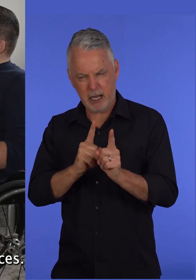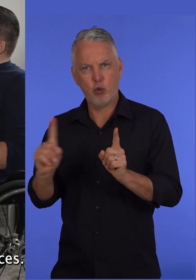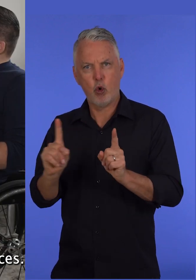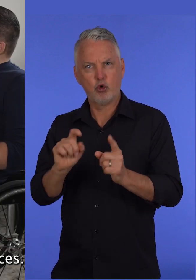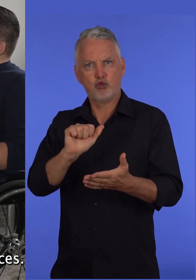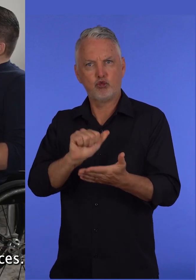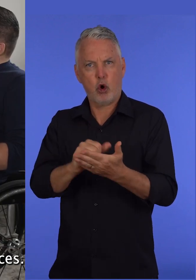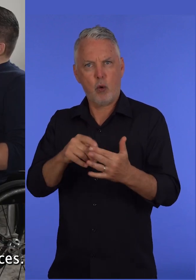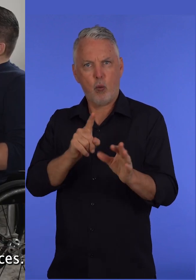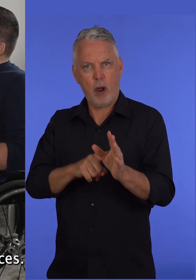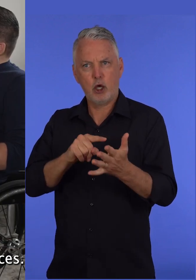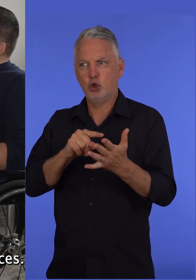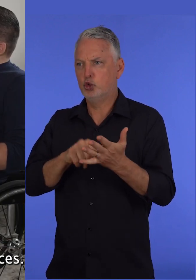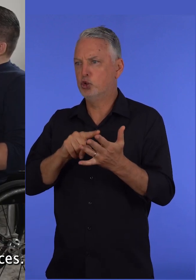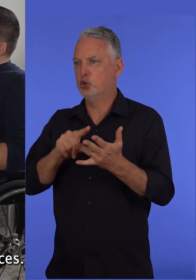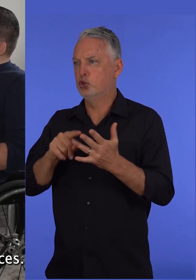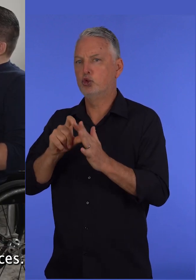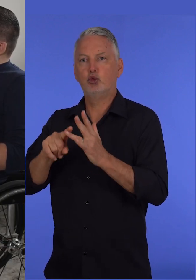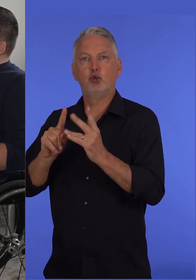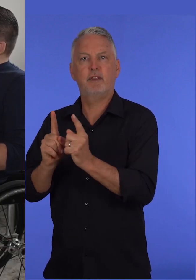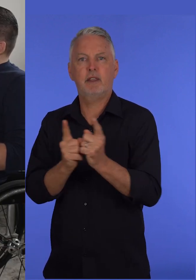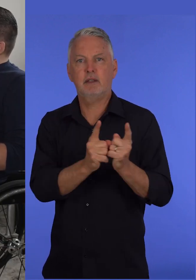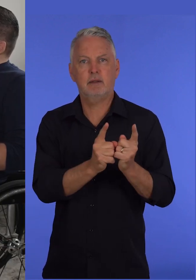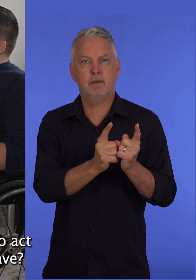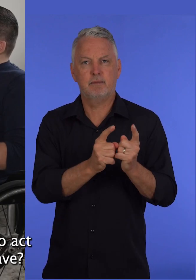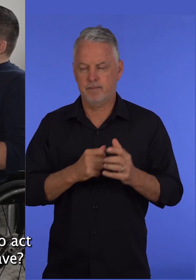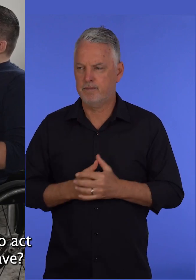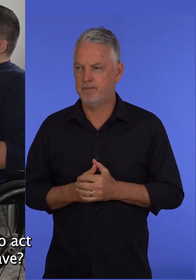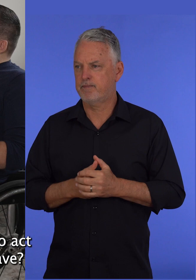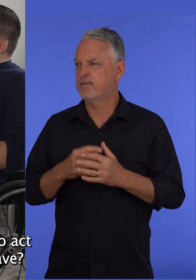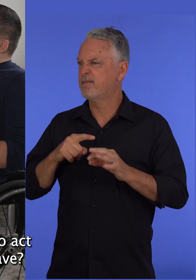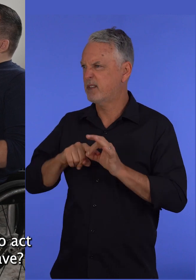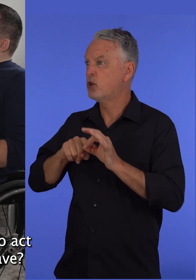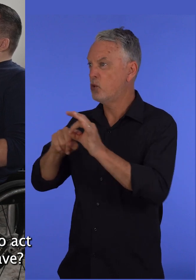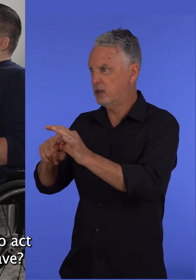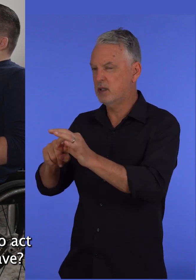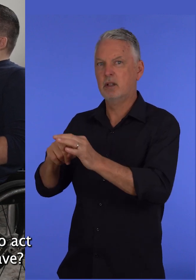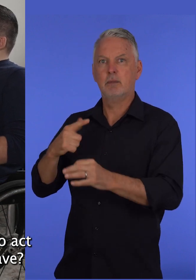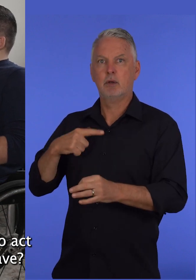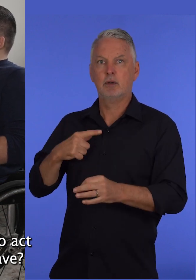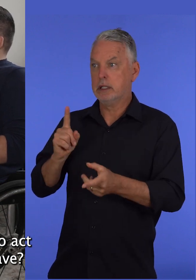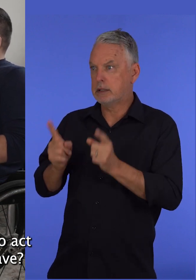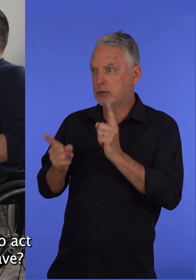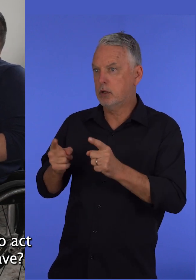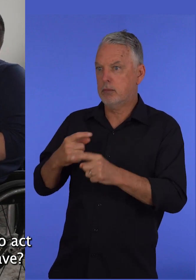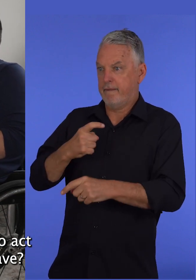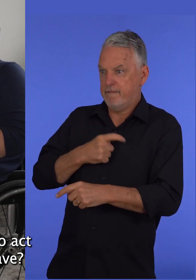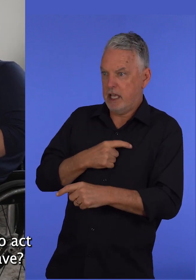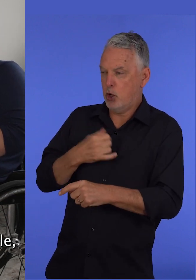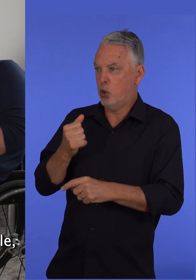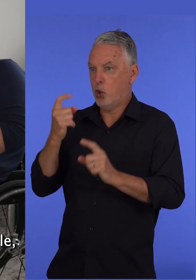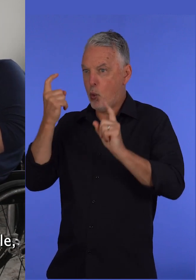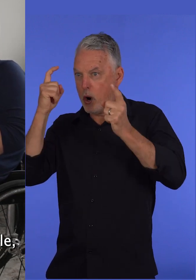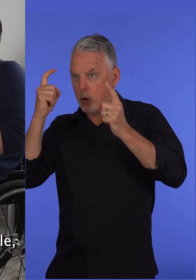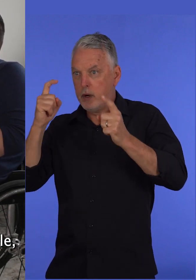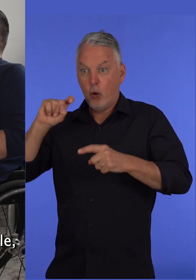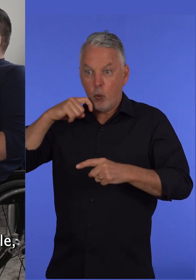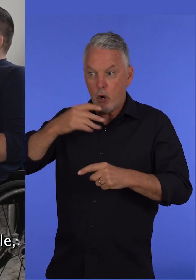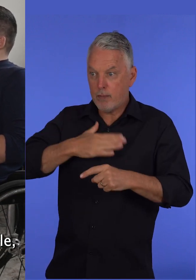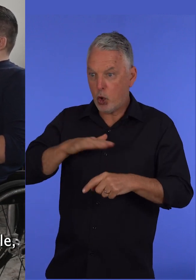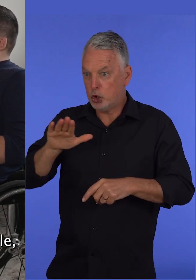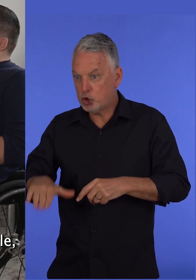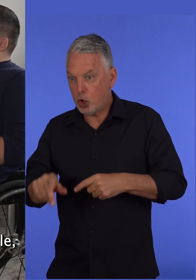And I think this guilt of even going into public places, right? You know, is my child going to act up? Is my child going to behave? Is there going to